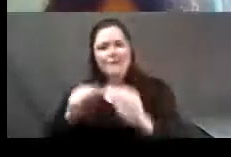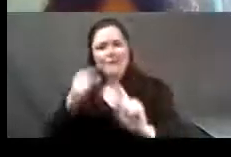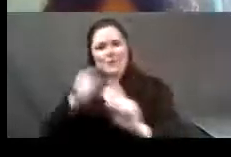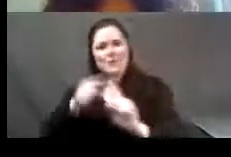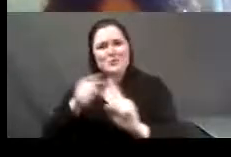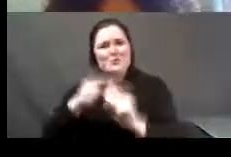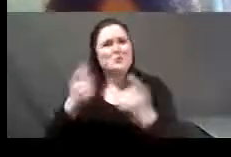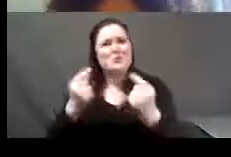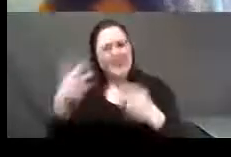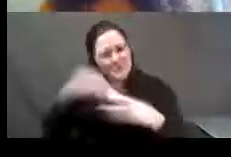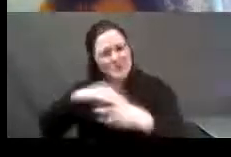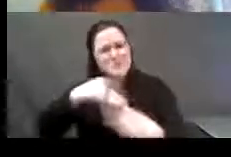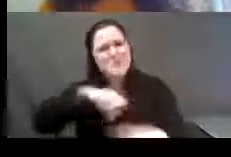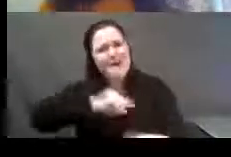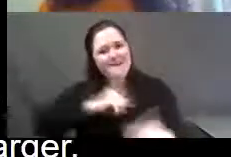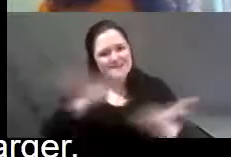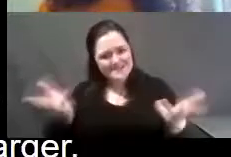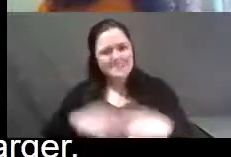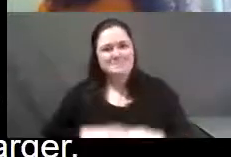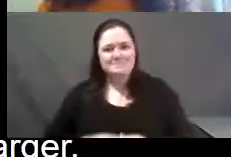us.